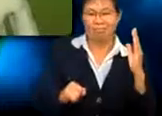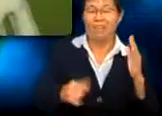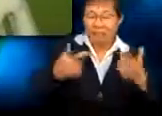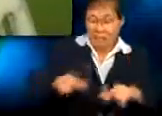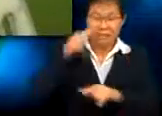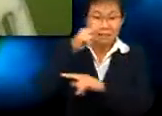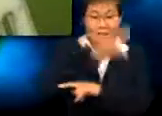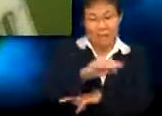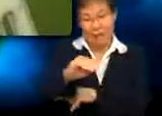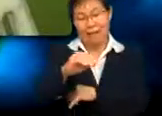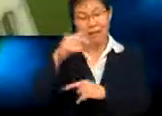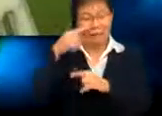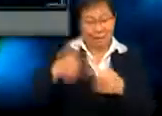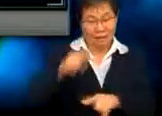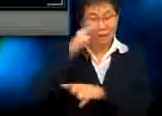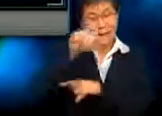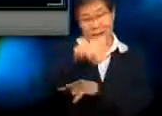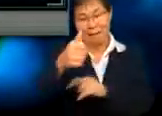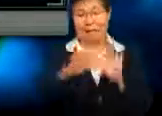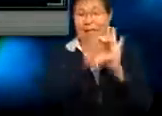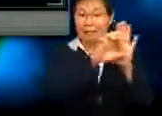Let us see another example.